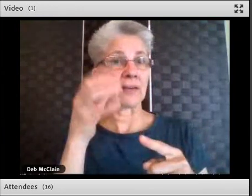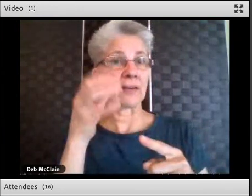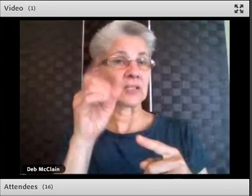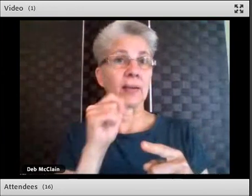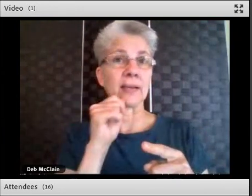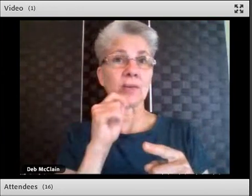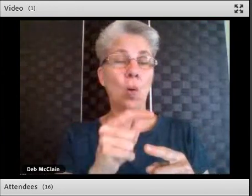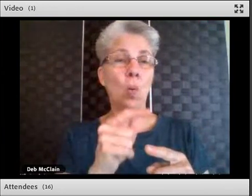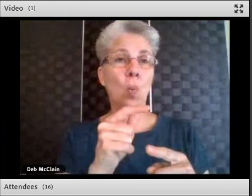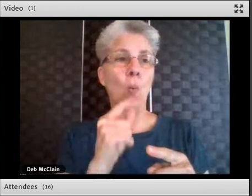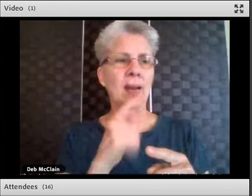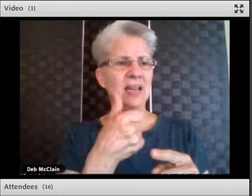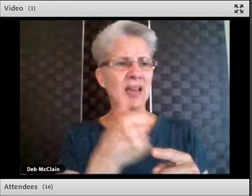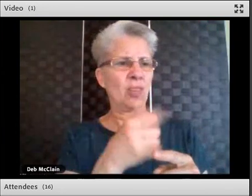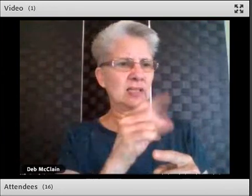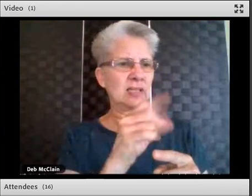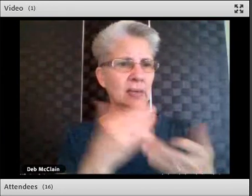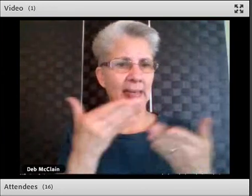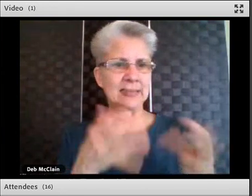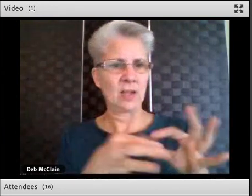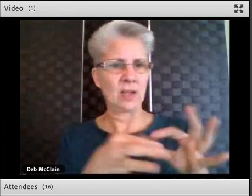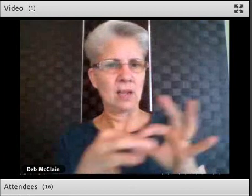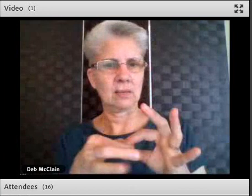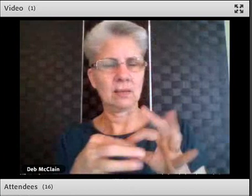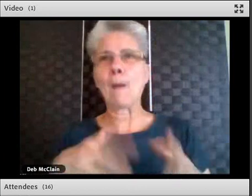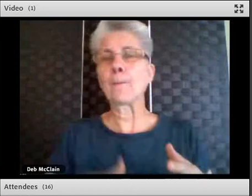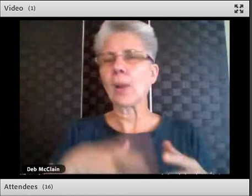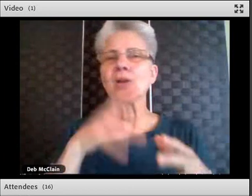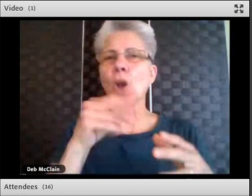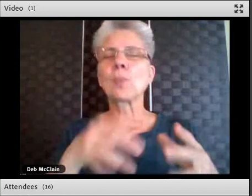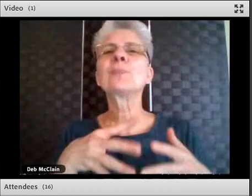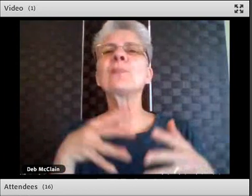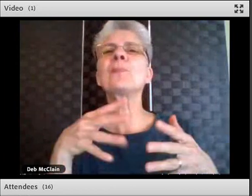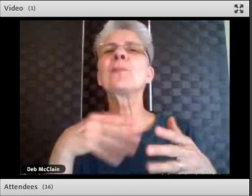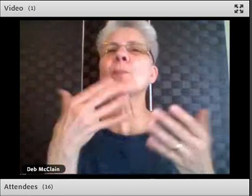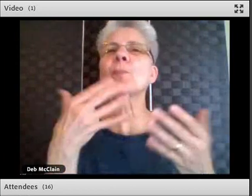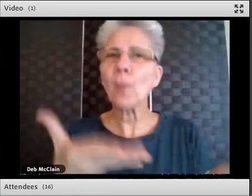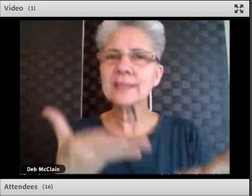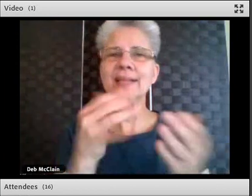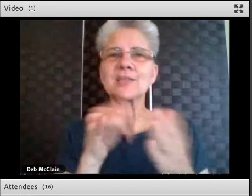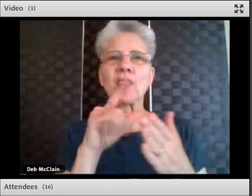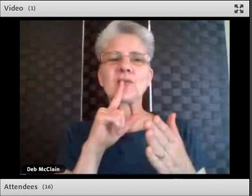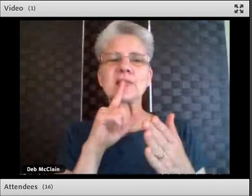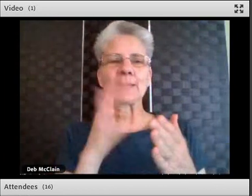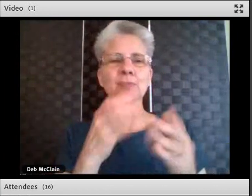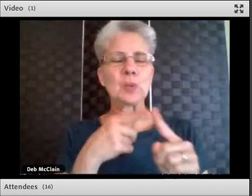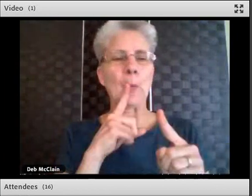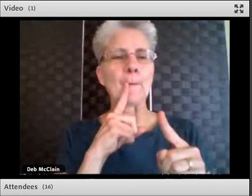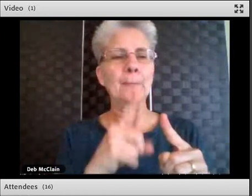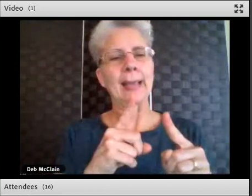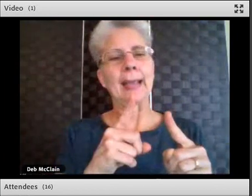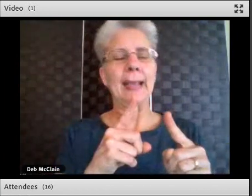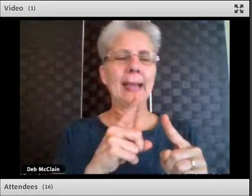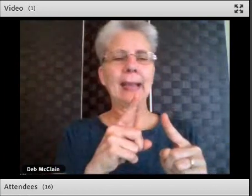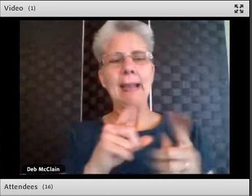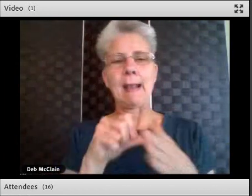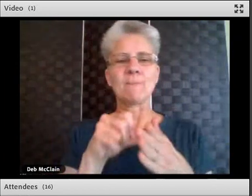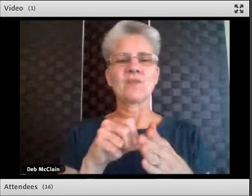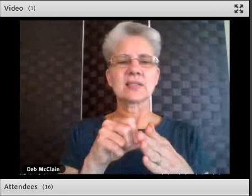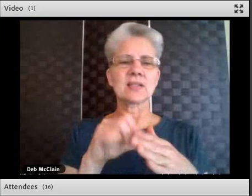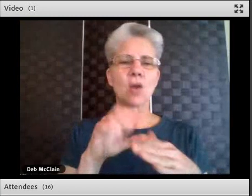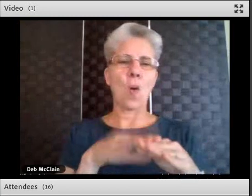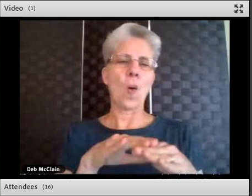mental disability is present. So present, not pregnant, present. So there does seem to be an emphasis